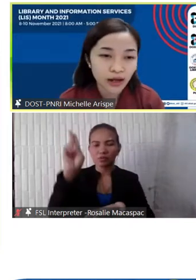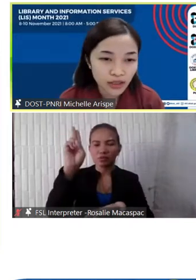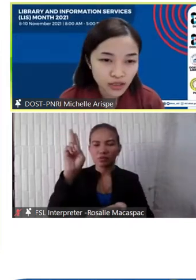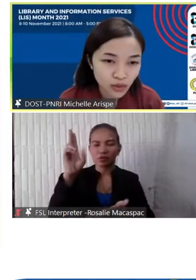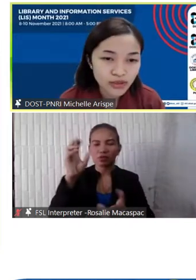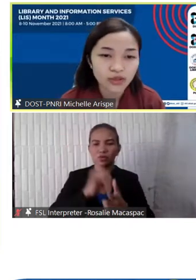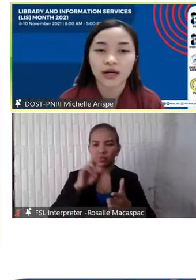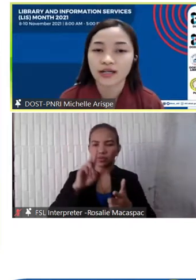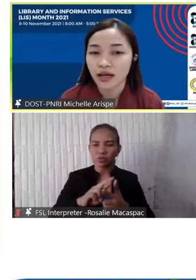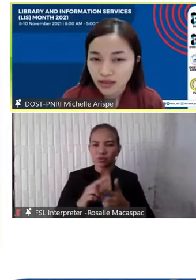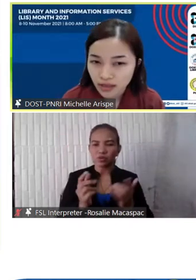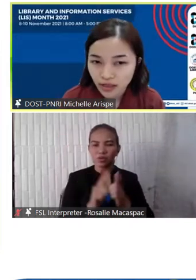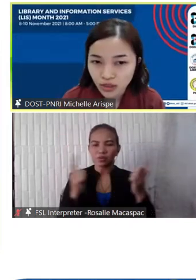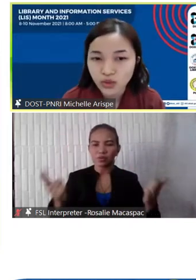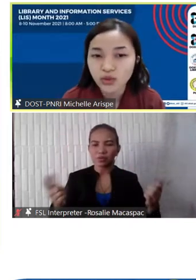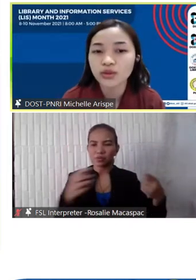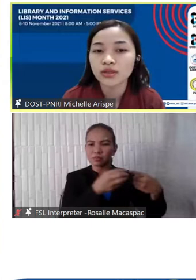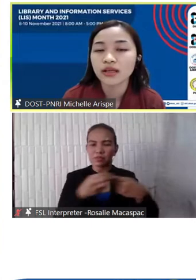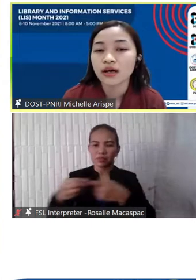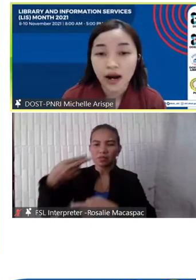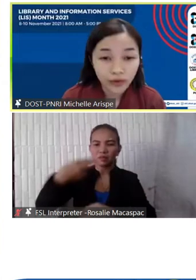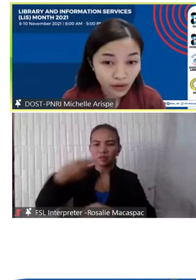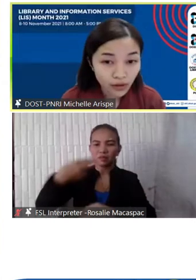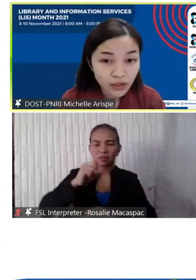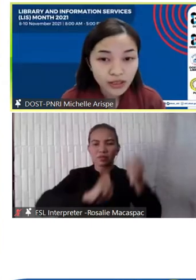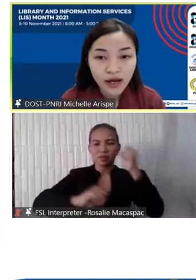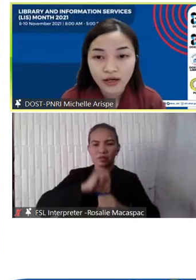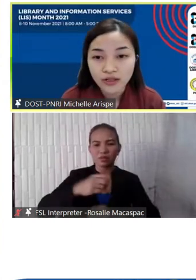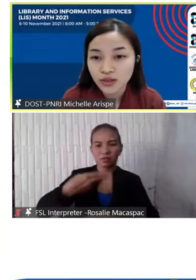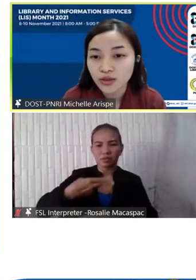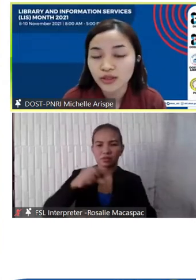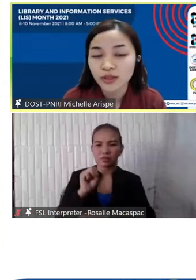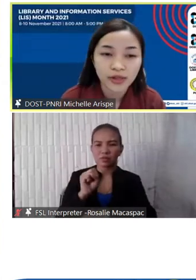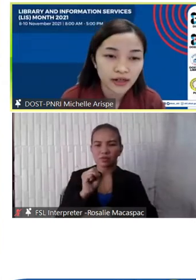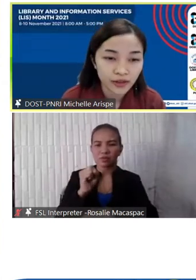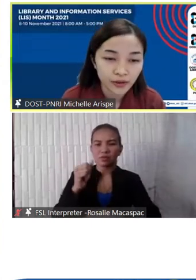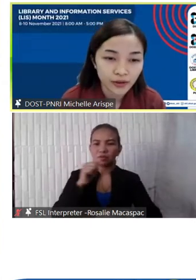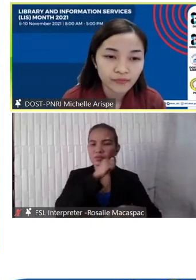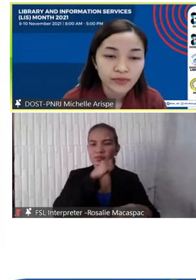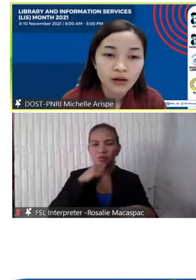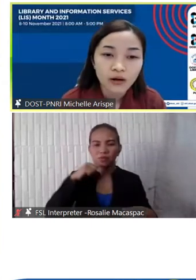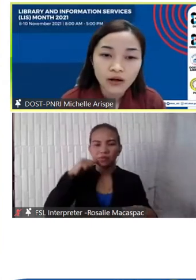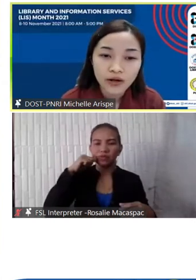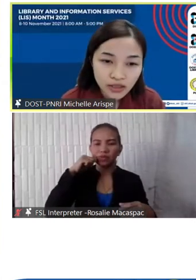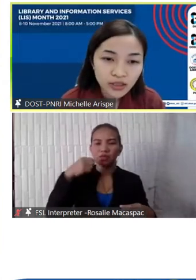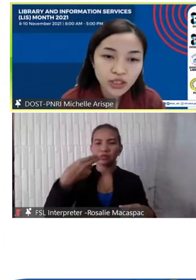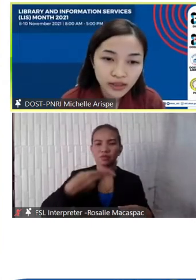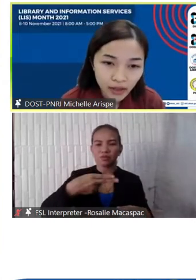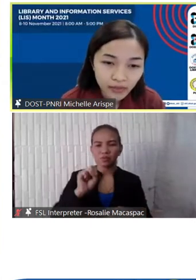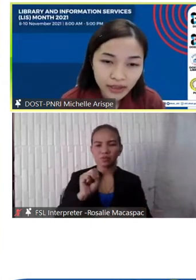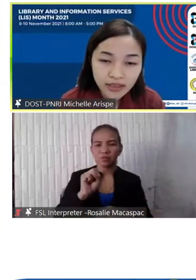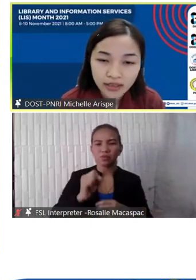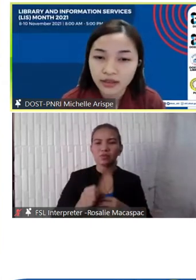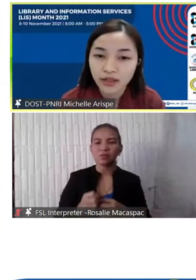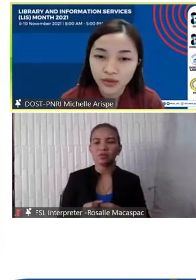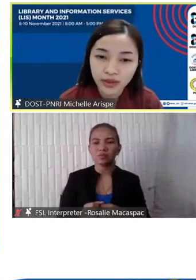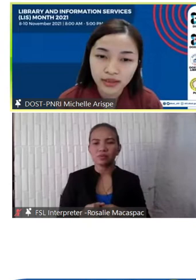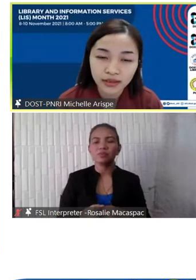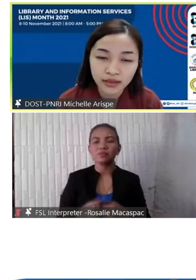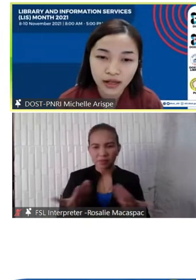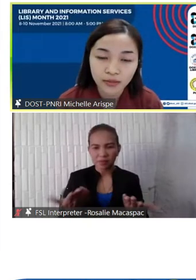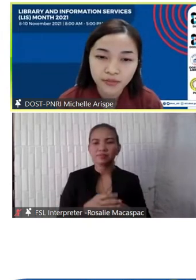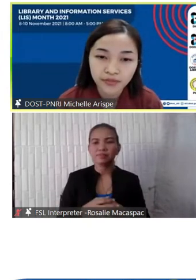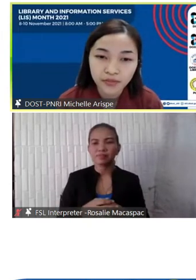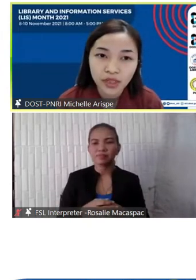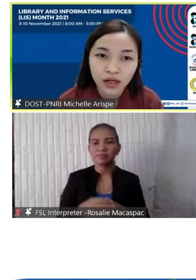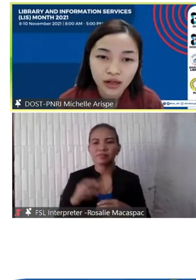in special high schools, yung mga science high school, agricultural high school, yung mga ganun, or research libraries din,